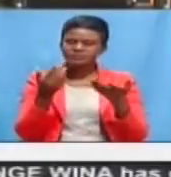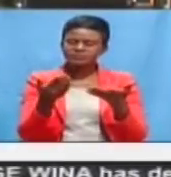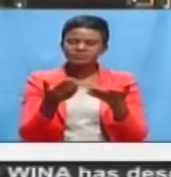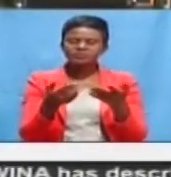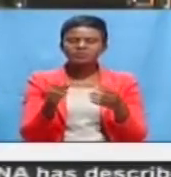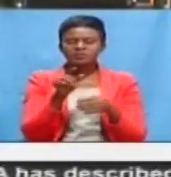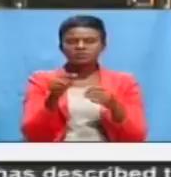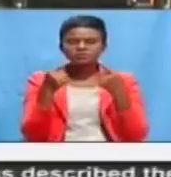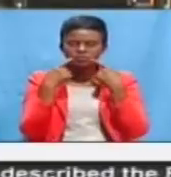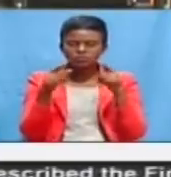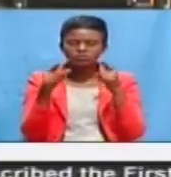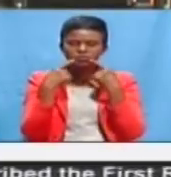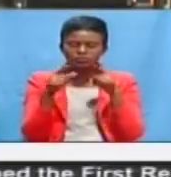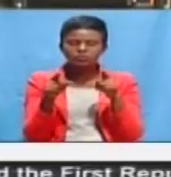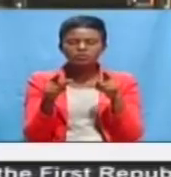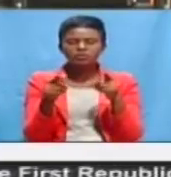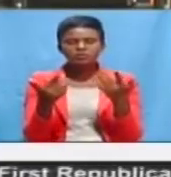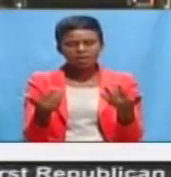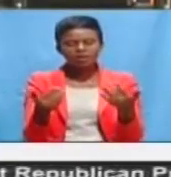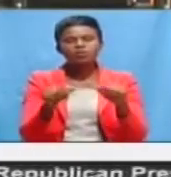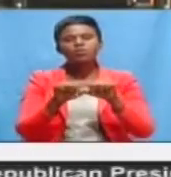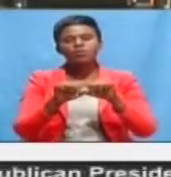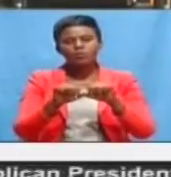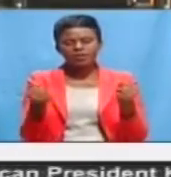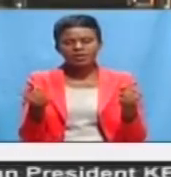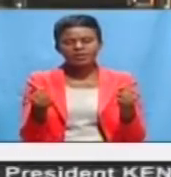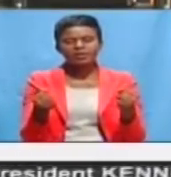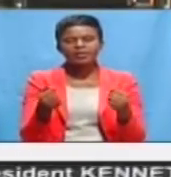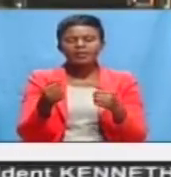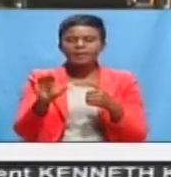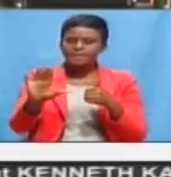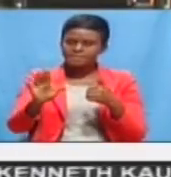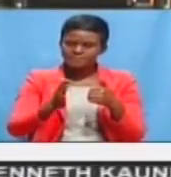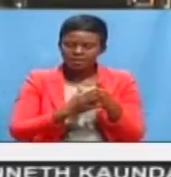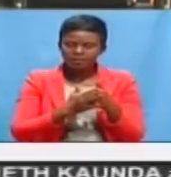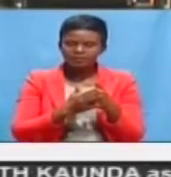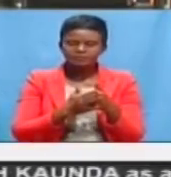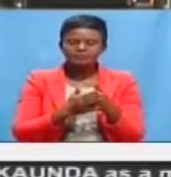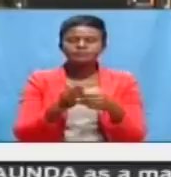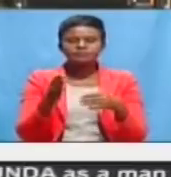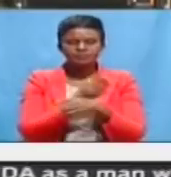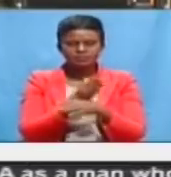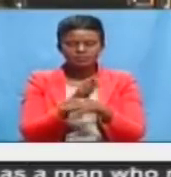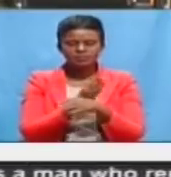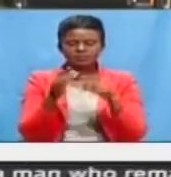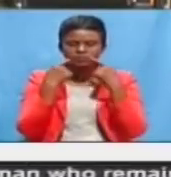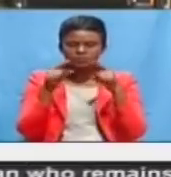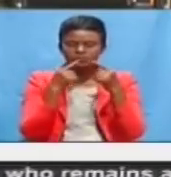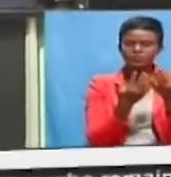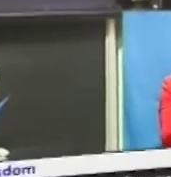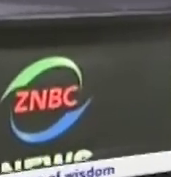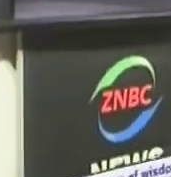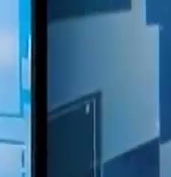Or you're still watching the main news, and just now we take another break, and on the other side, join me with business news back